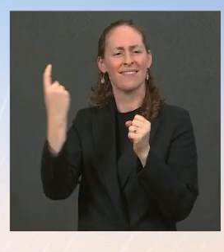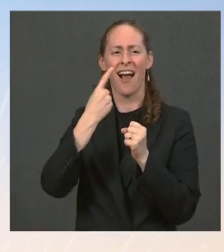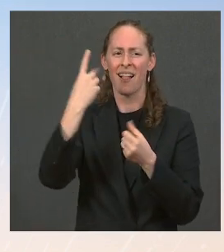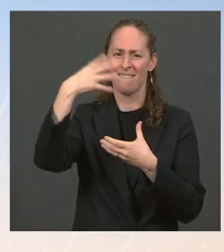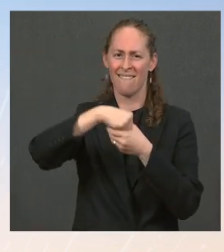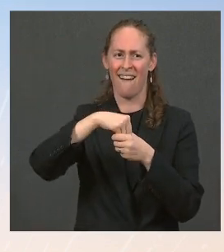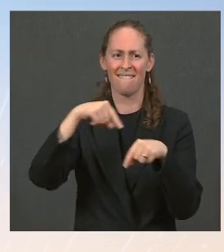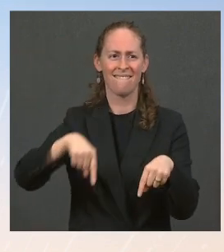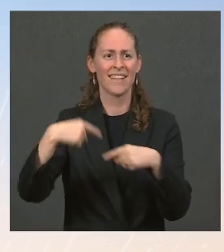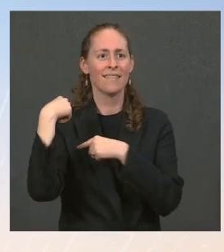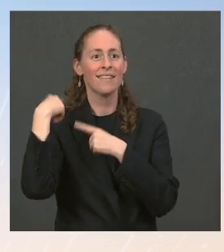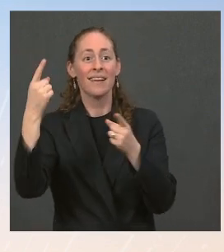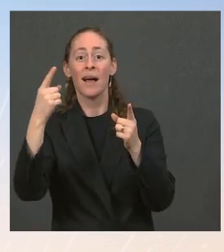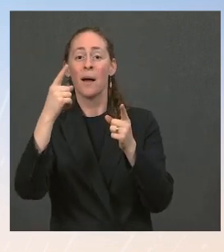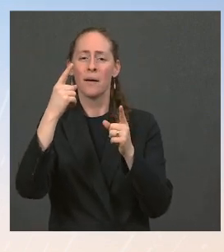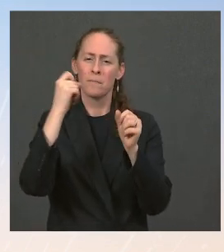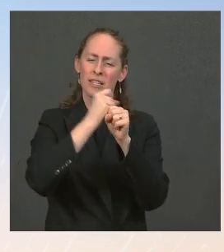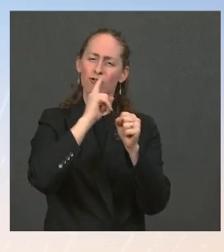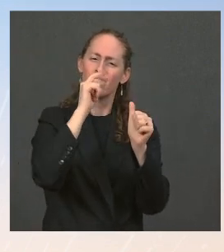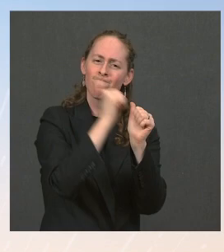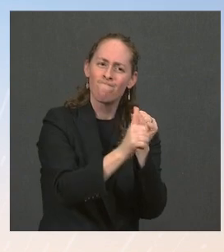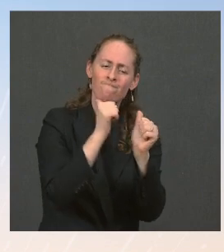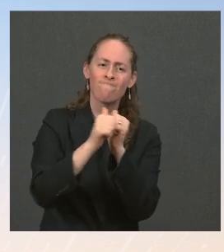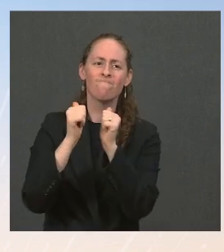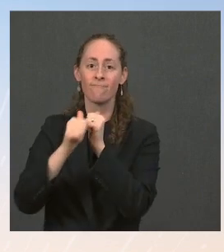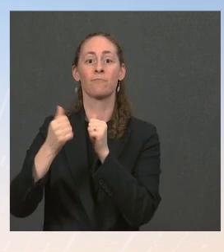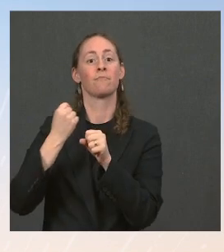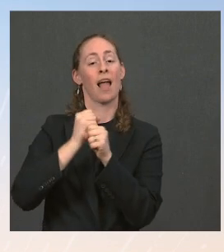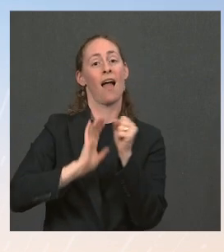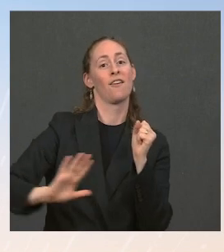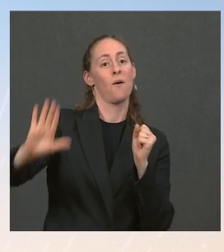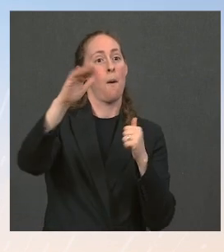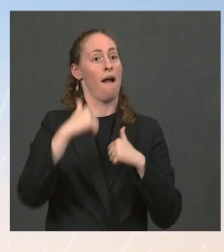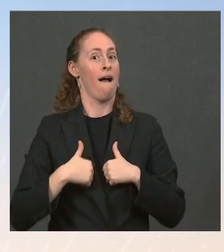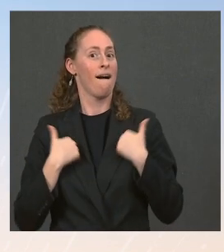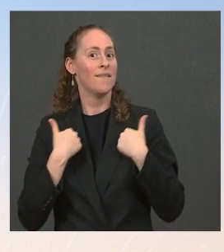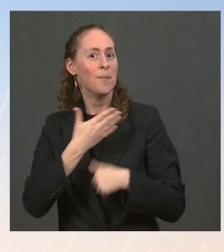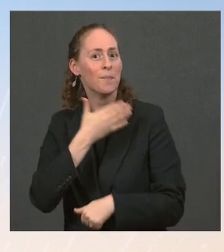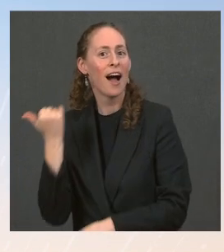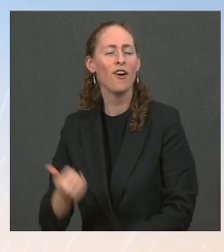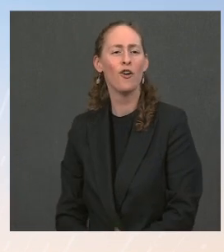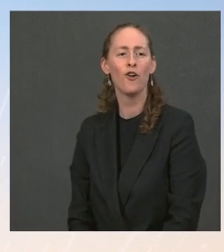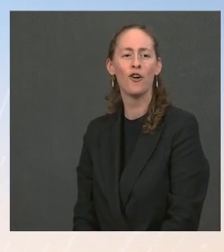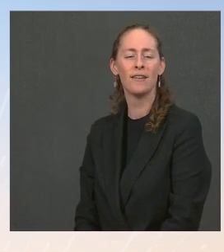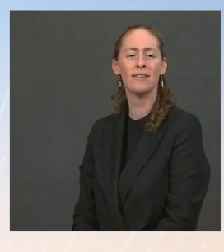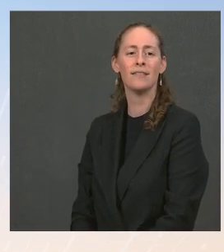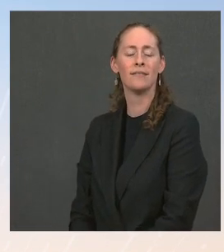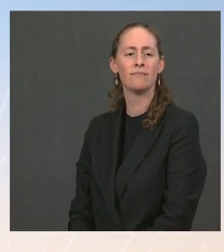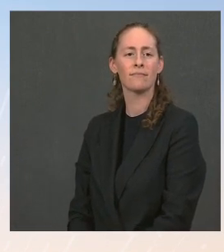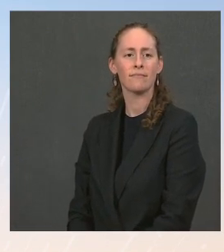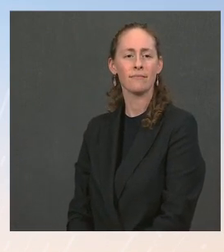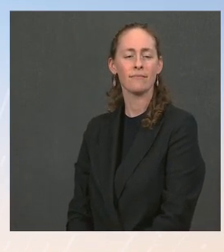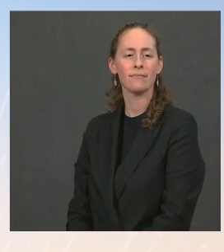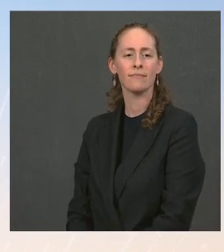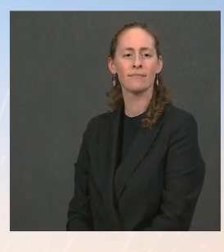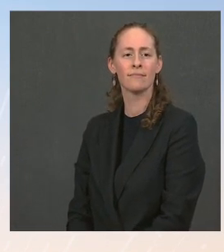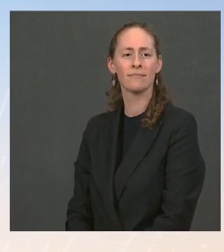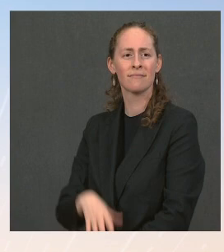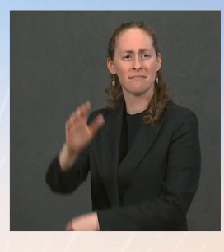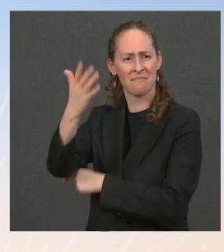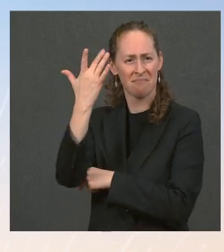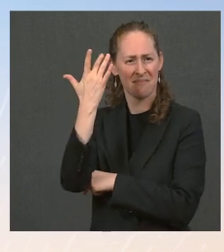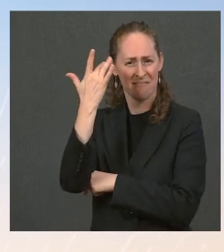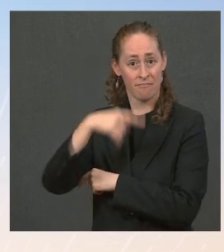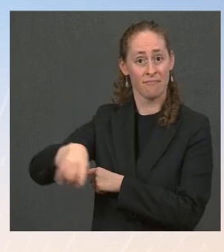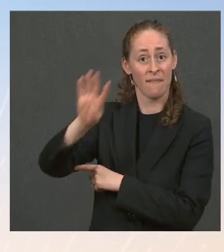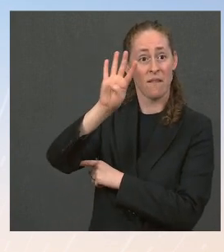and legislation across the finish line to make their lives better. I guess then, just to punctuate that, why do you think in the most recent poll from Gallup that 43% of Americans now